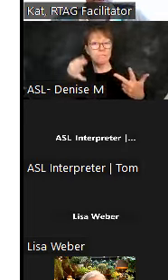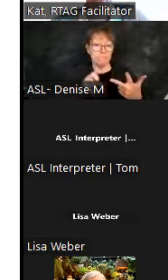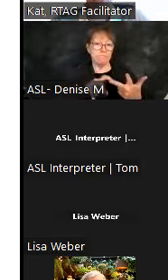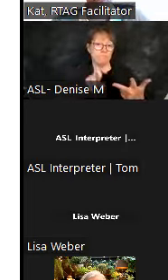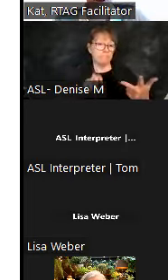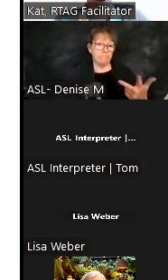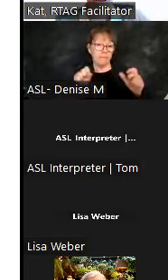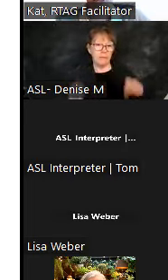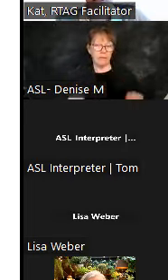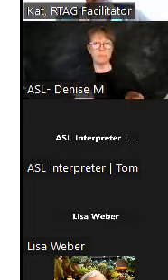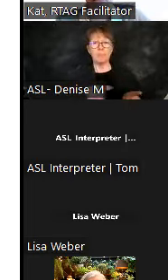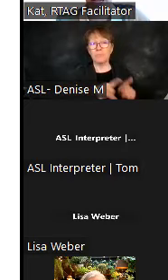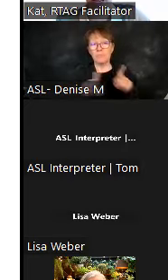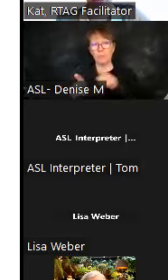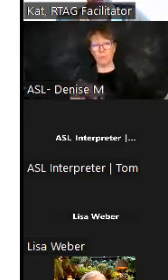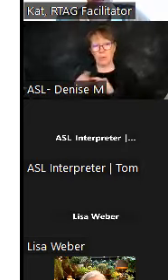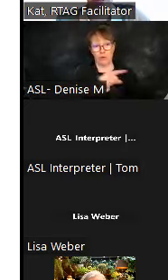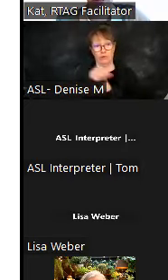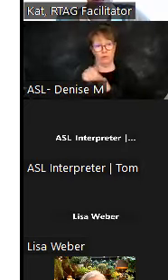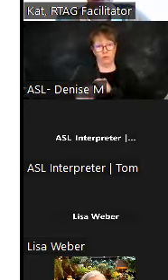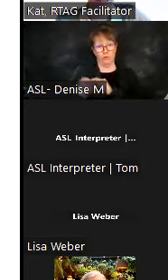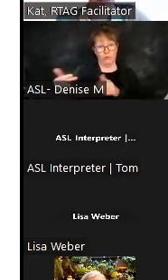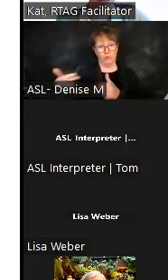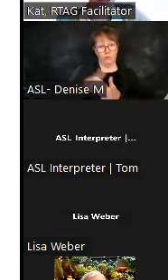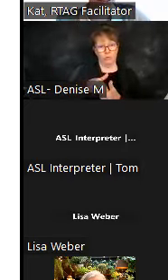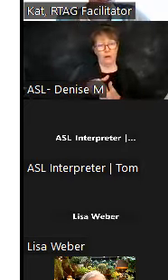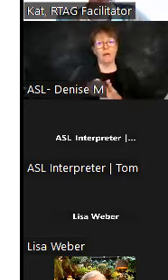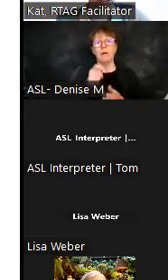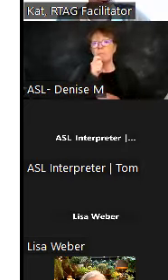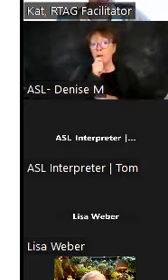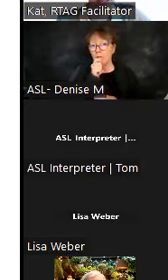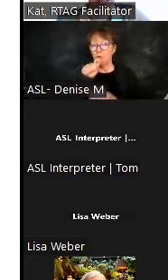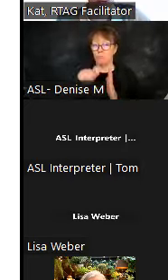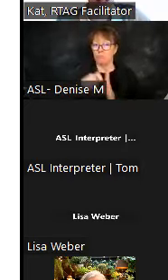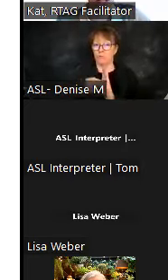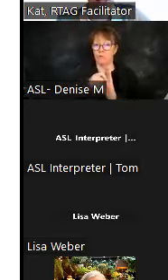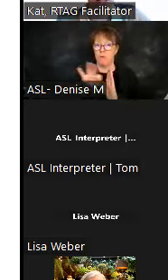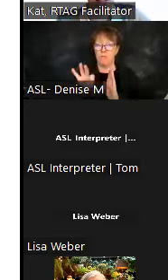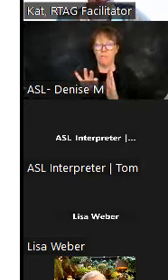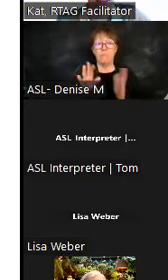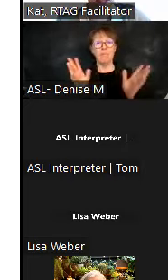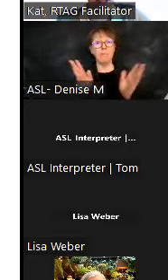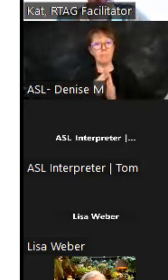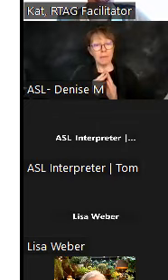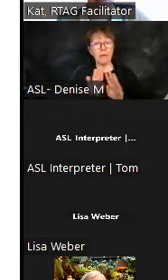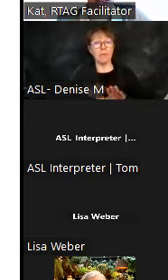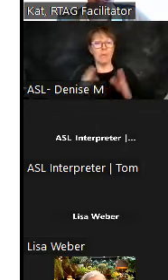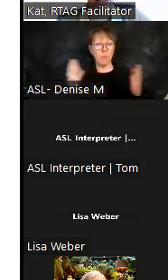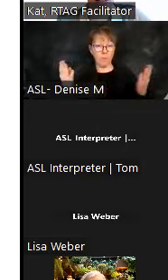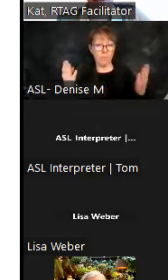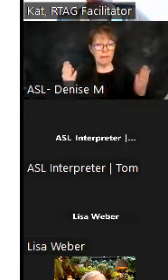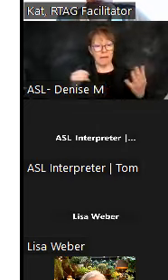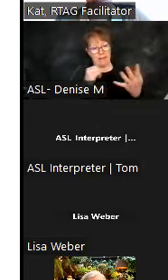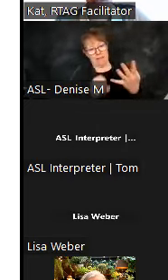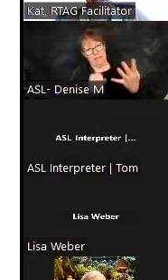automatically disabled upon entering this meeting. The meeting will be open to questions and answers at the